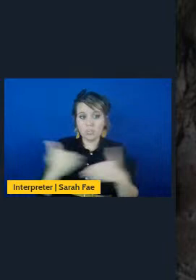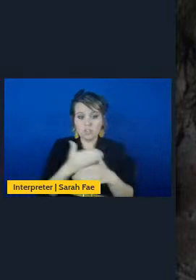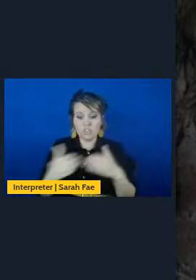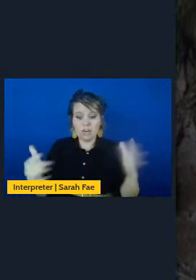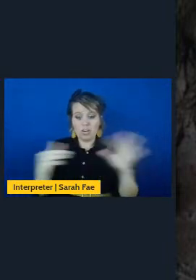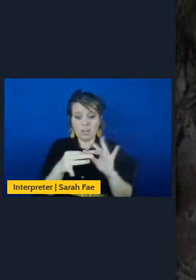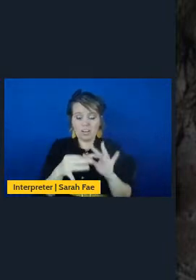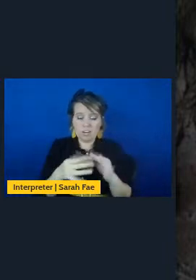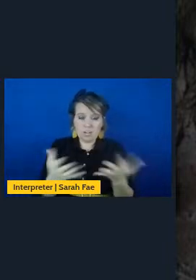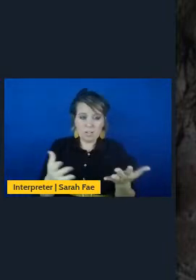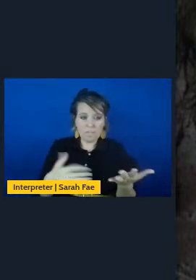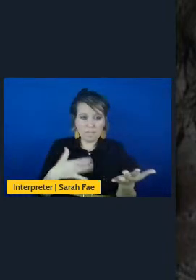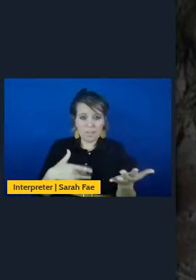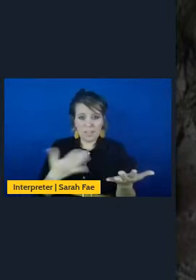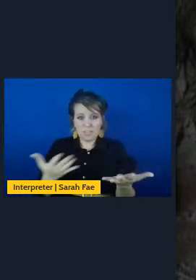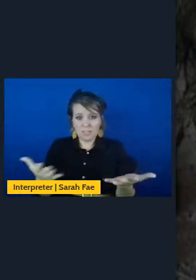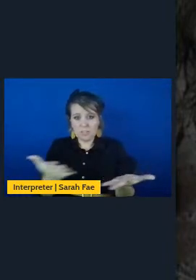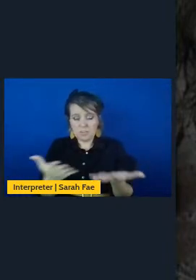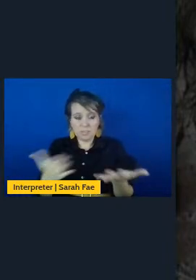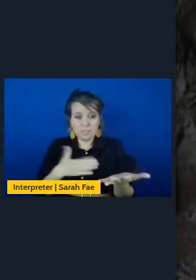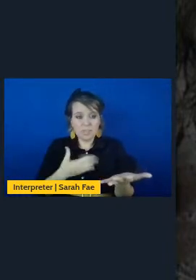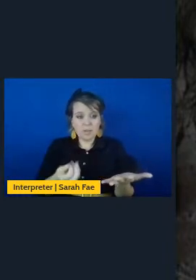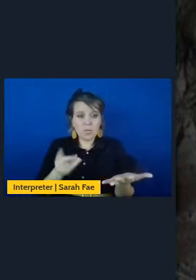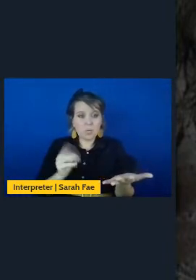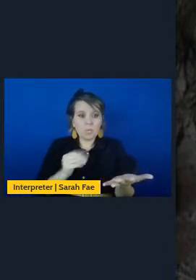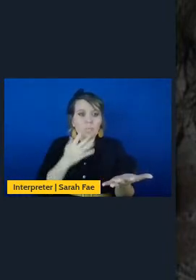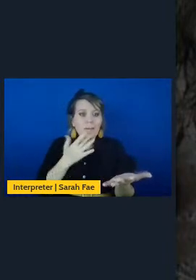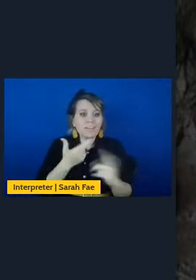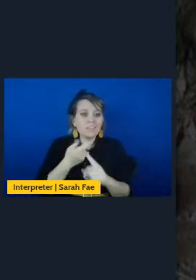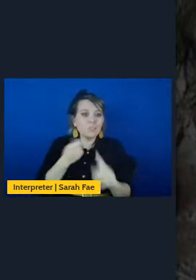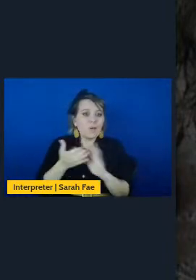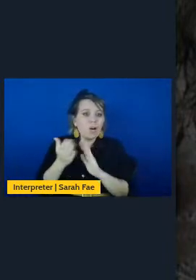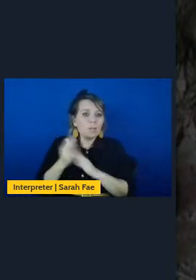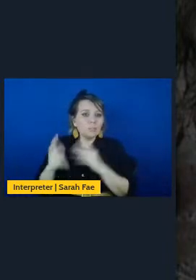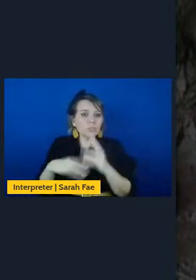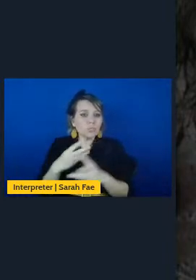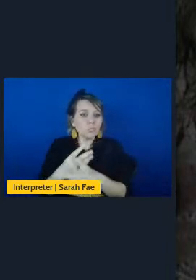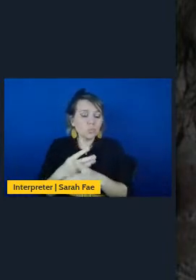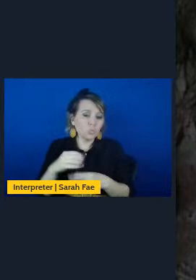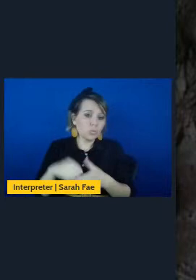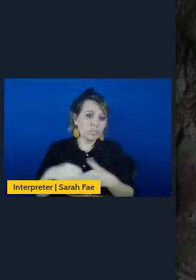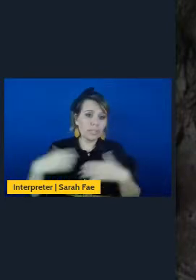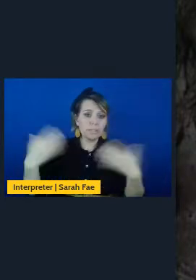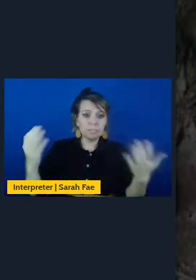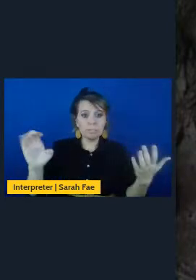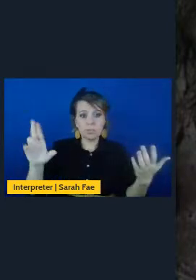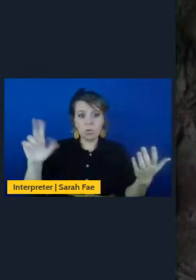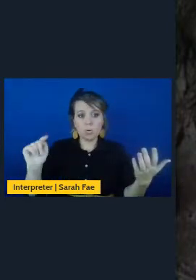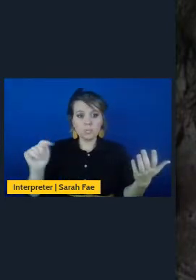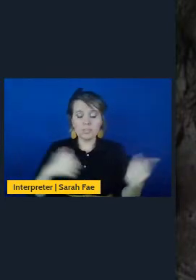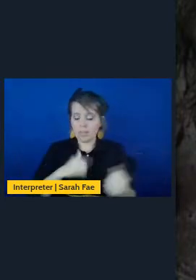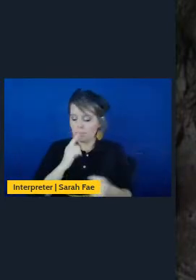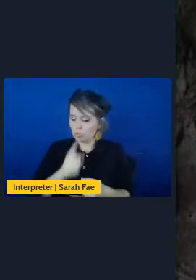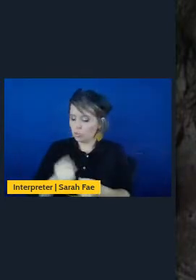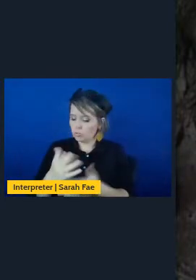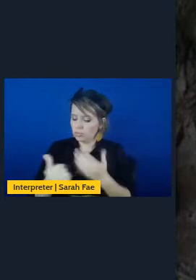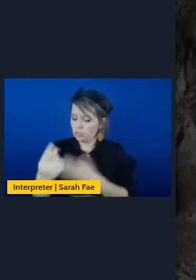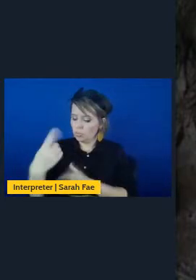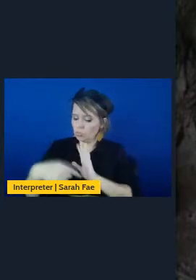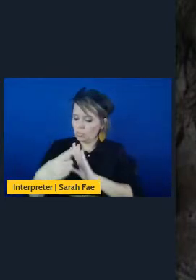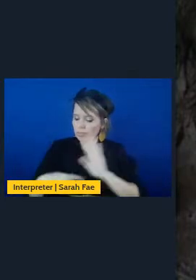but that might just be my own bias coming from the ops world and a potentially disloyal cultist. I'm sure I will be corrected at our next